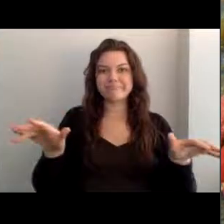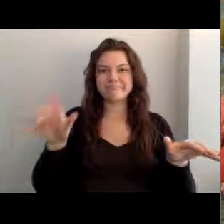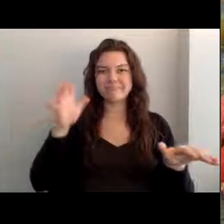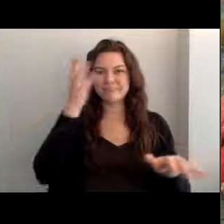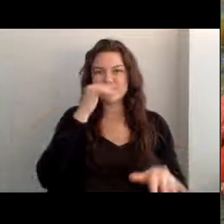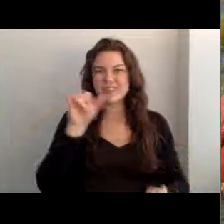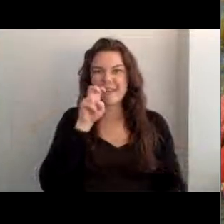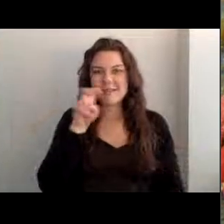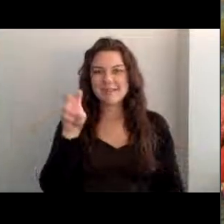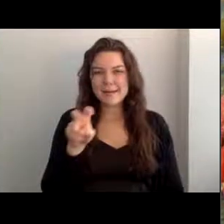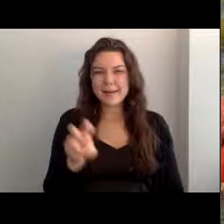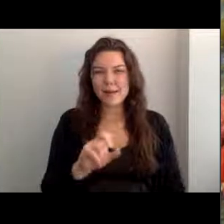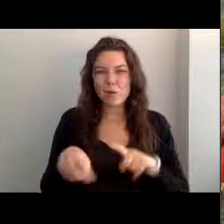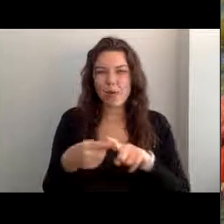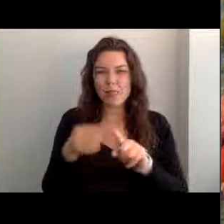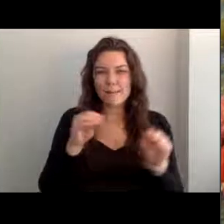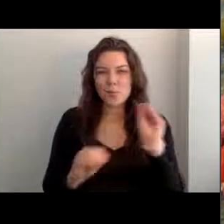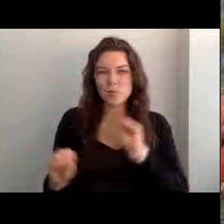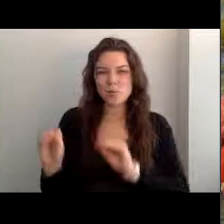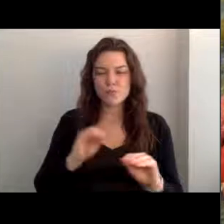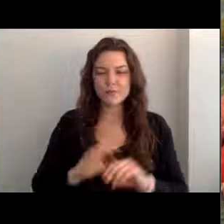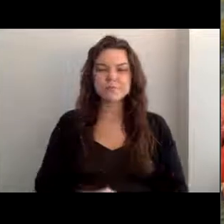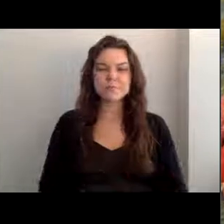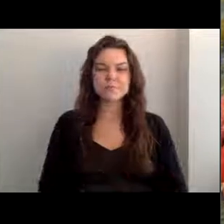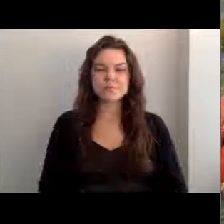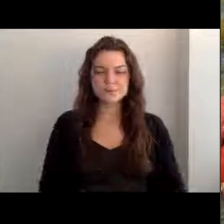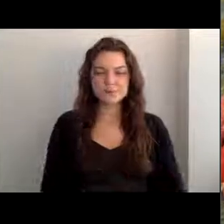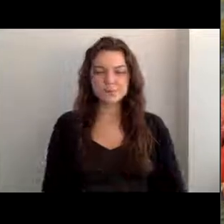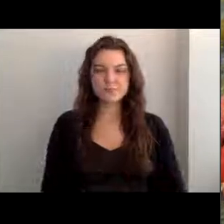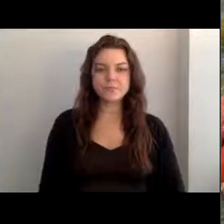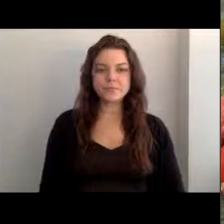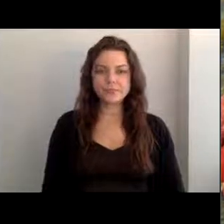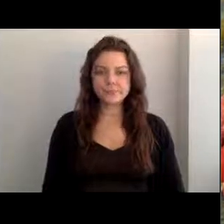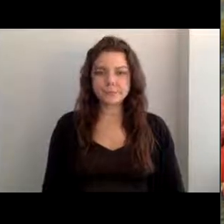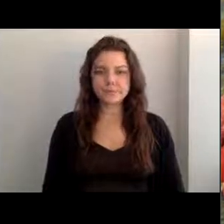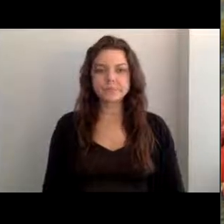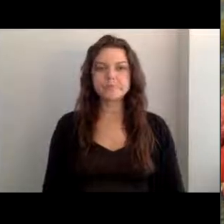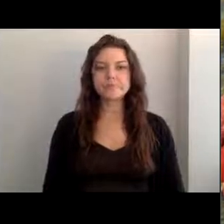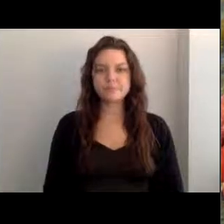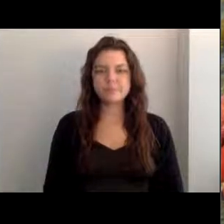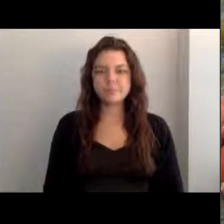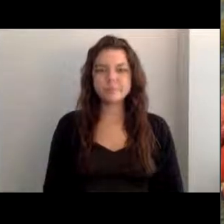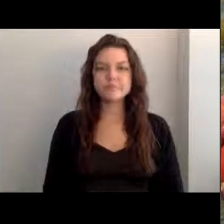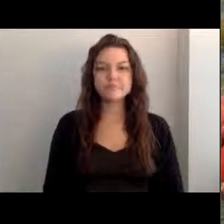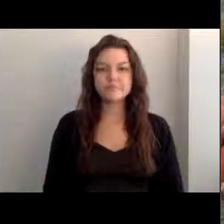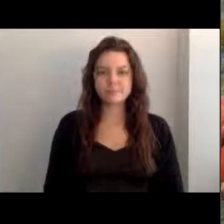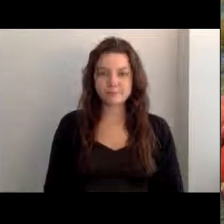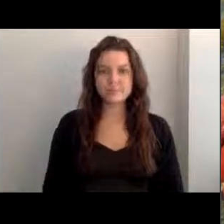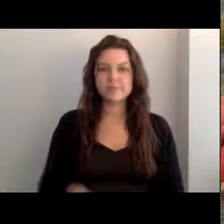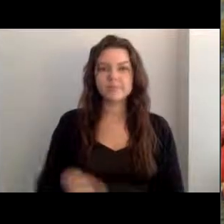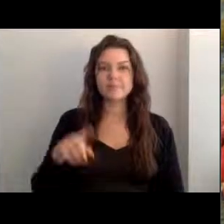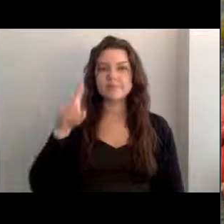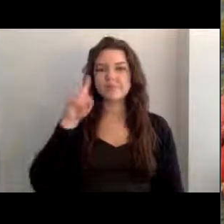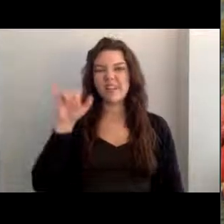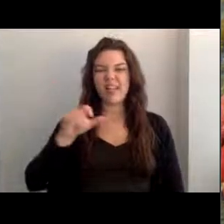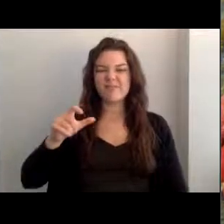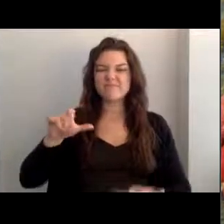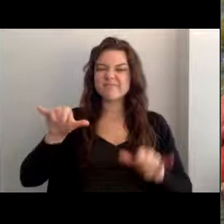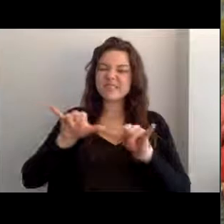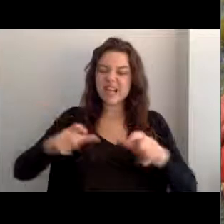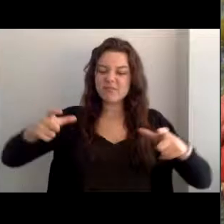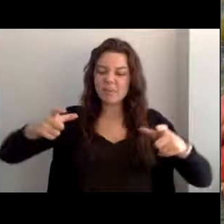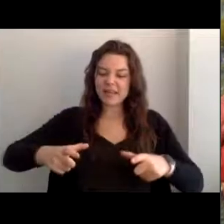when they move. These are as big as salad plates when you take into the stretch of their arms. So not